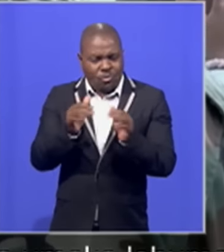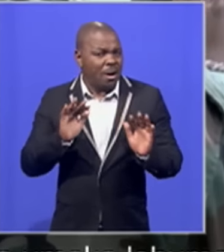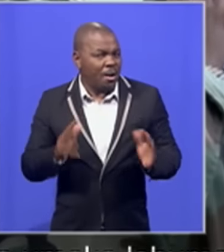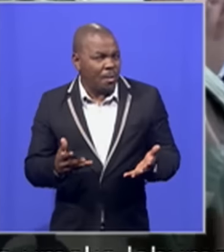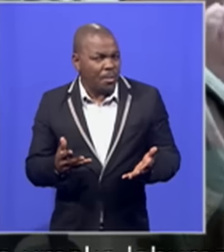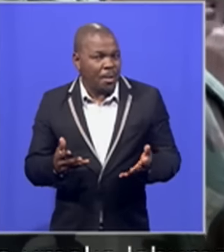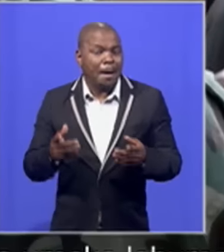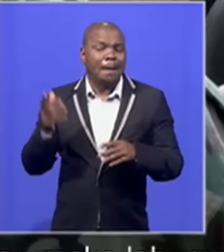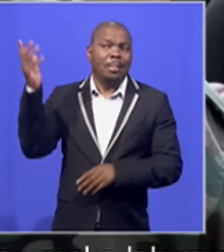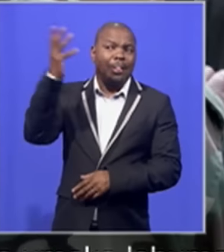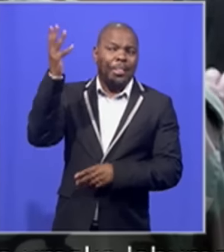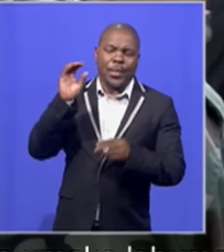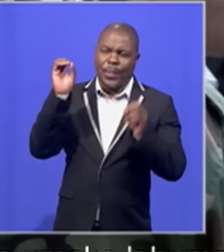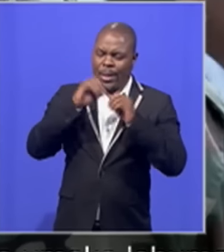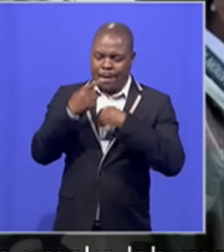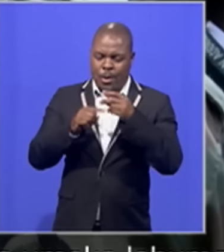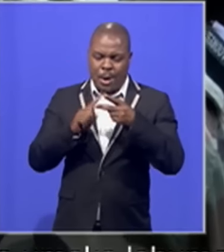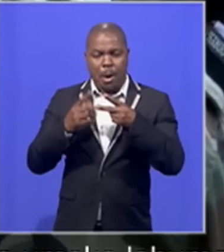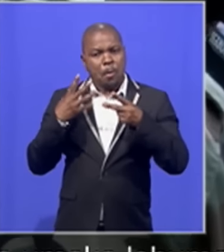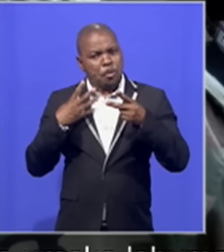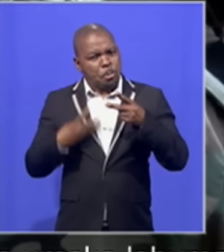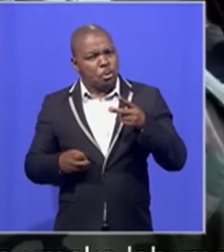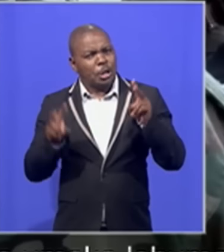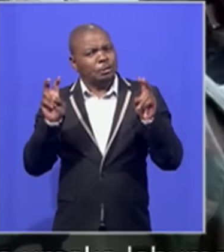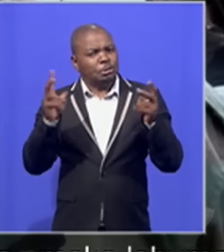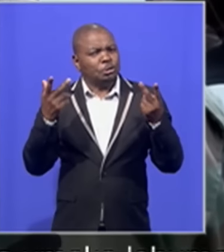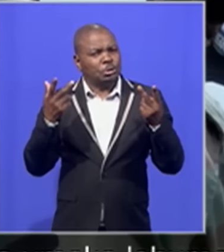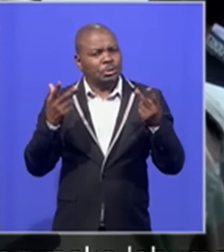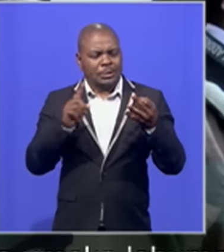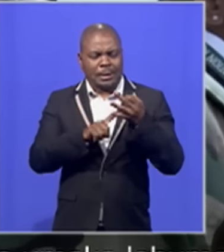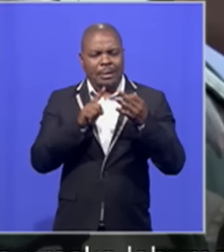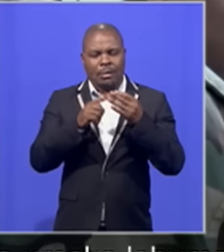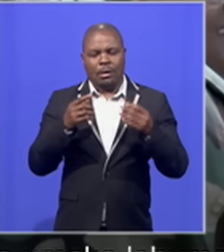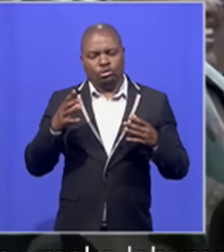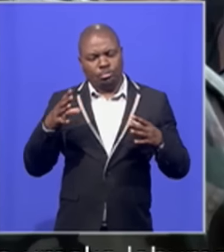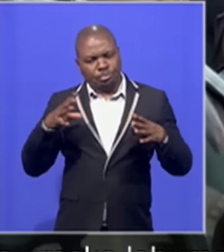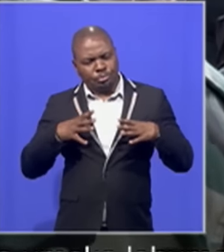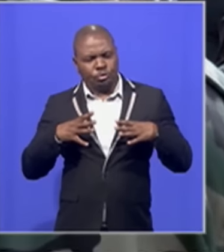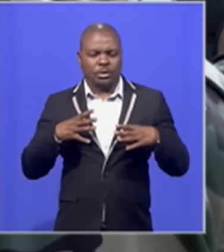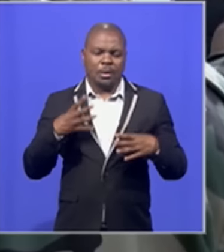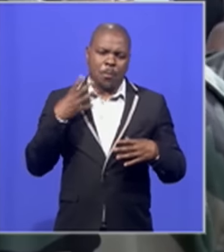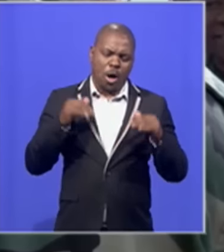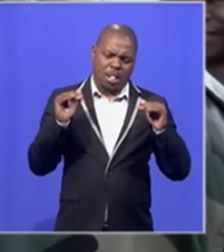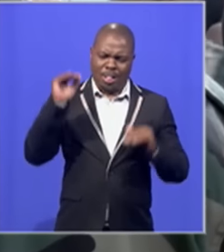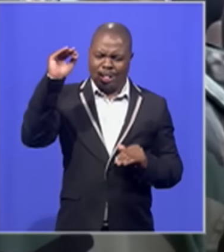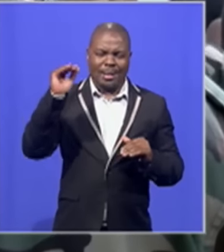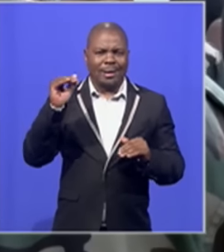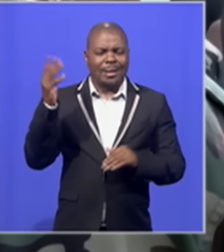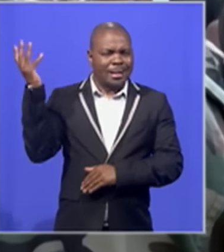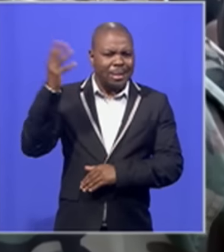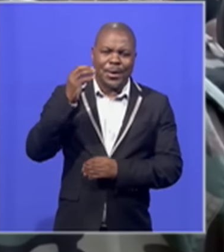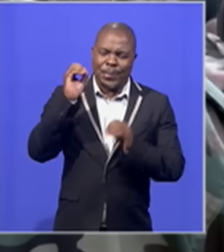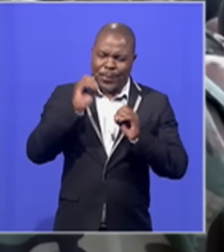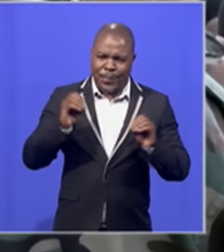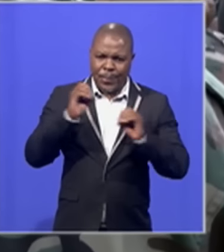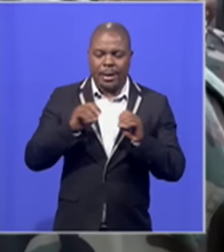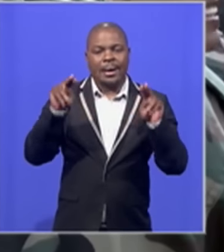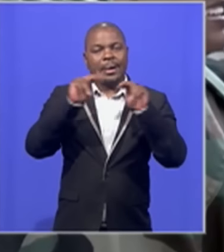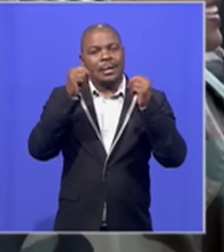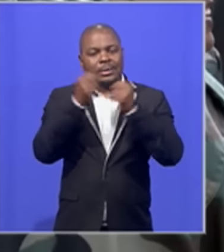was not a single mention of poverty. There was not a single mention of inequality. There was not a single mention of the National Development